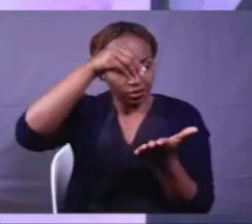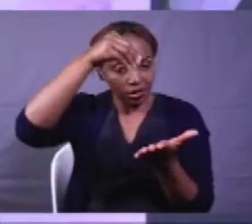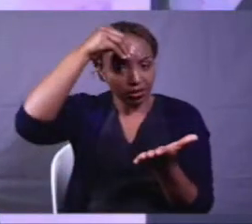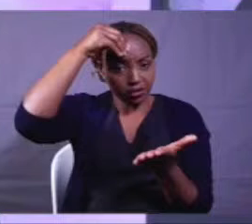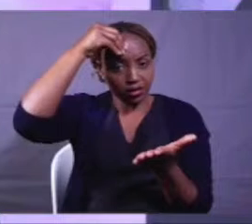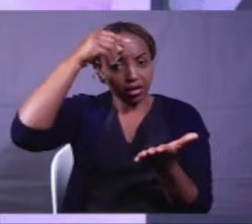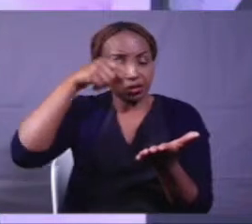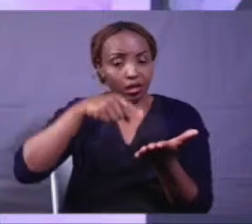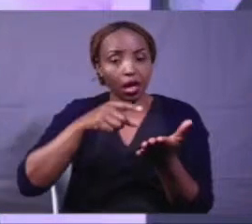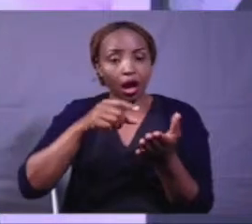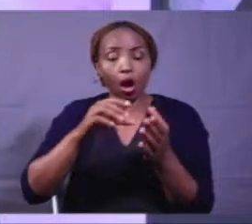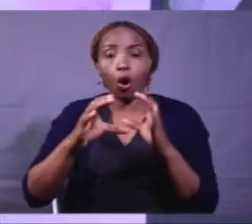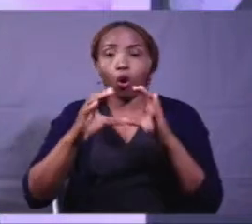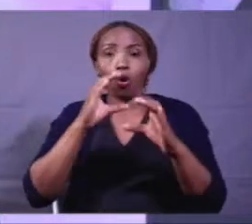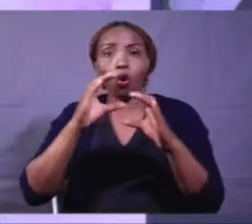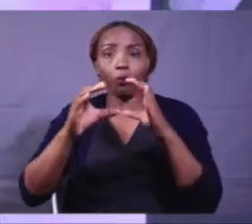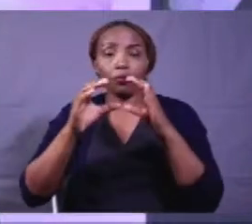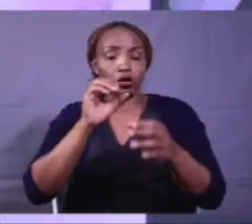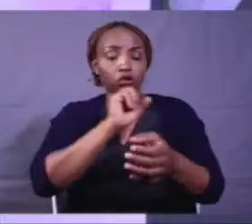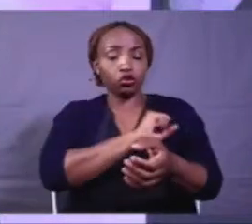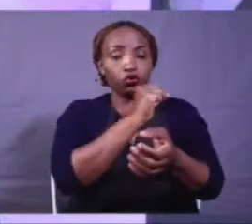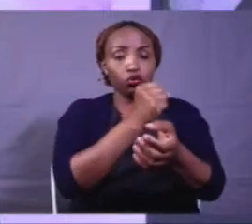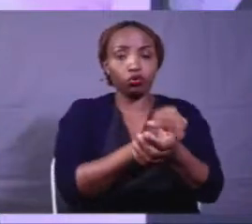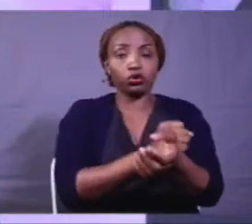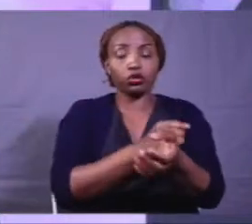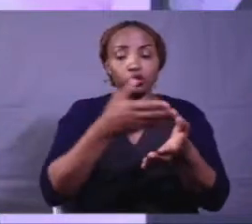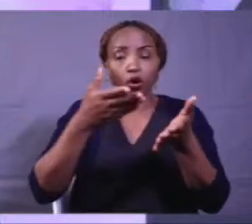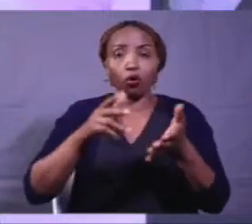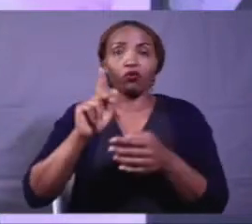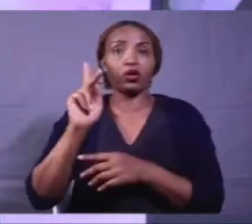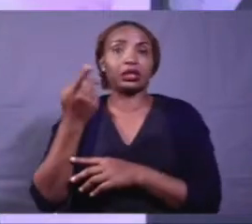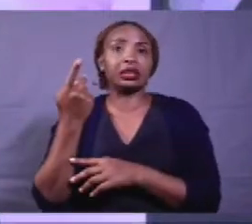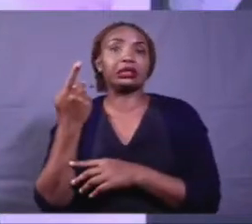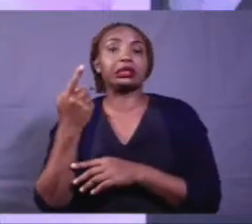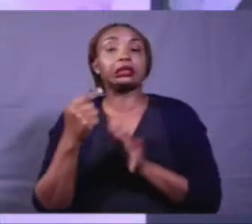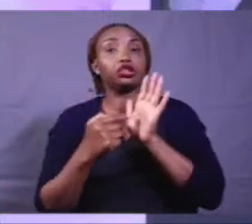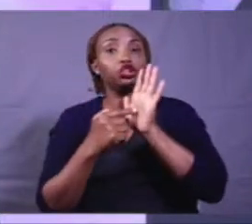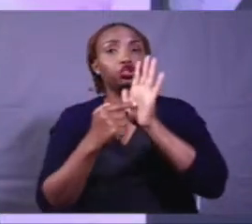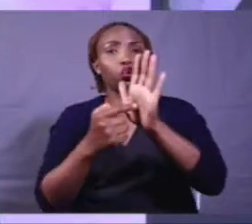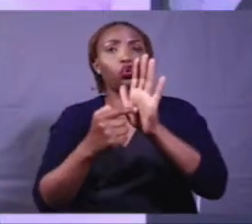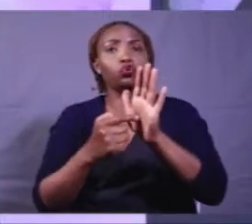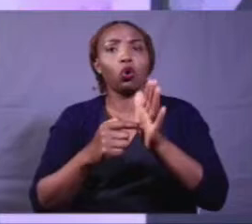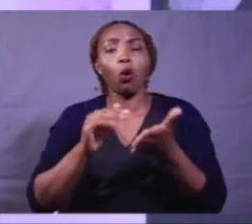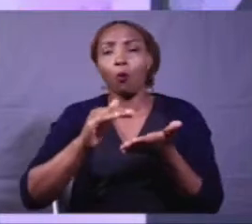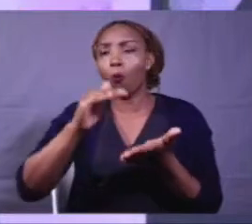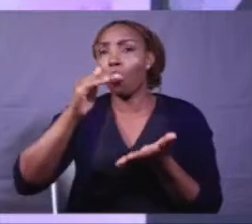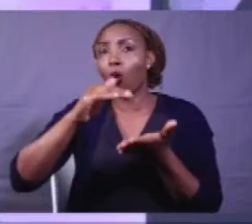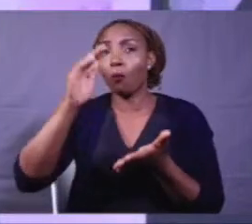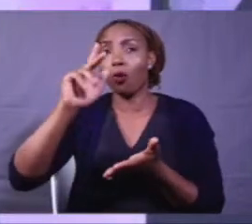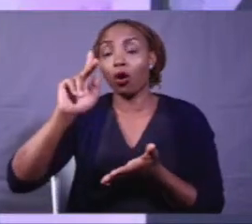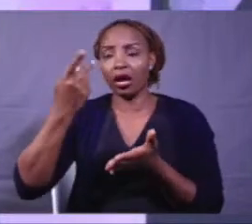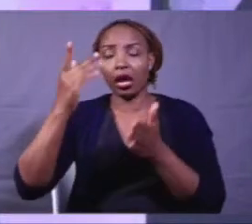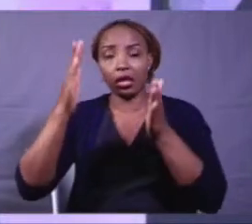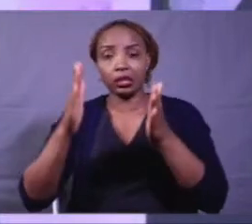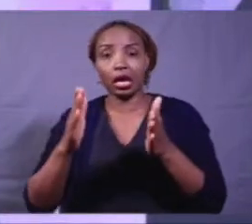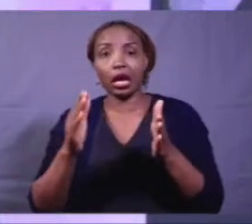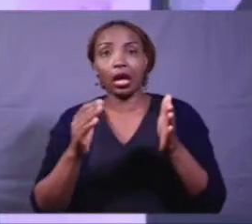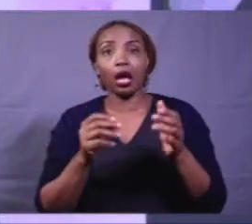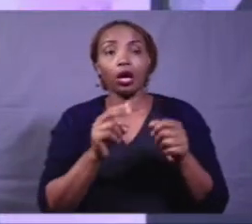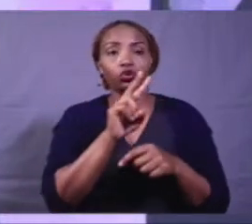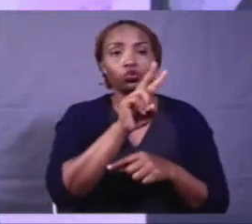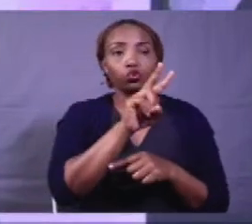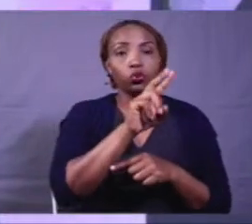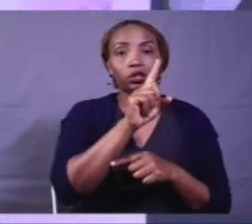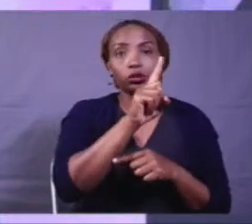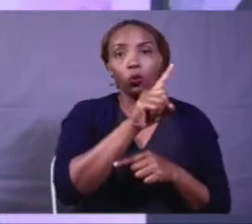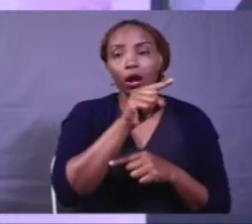Kenya, CAK, which indicated that most Kenyans between ages 21 and 35 years